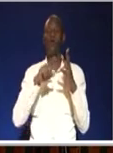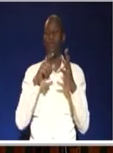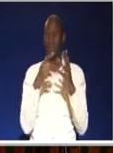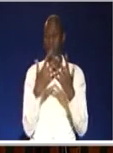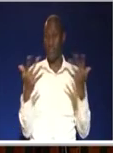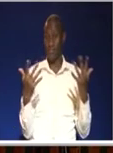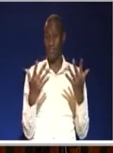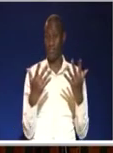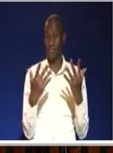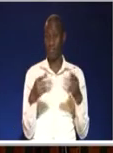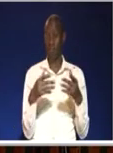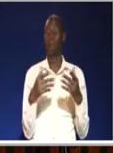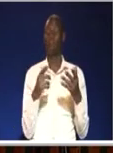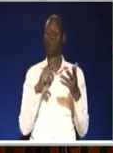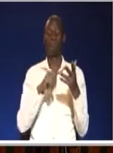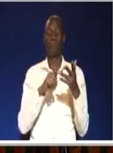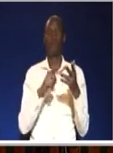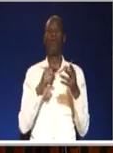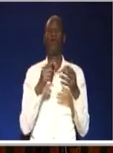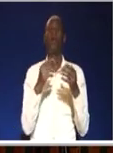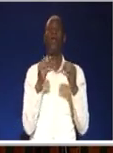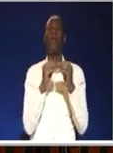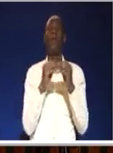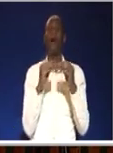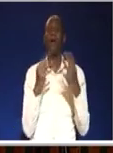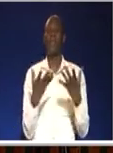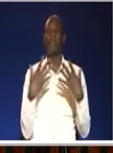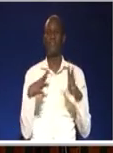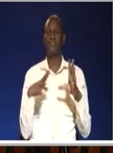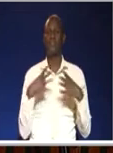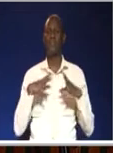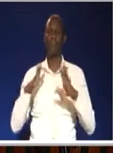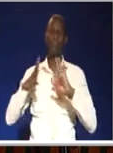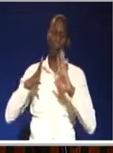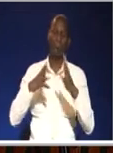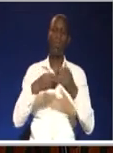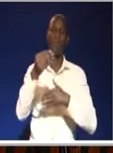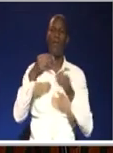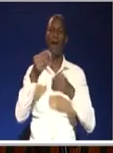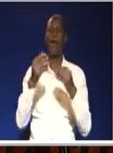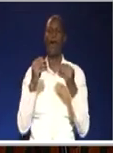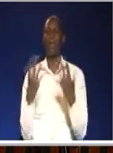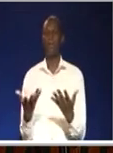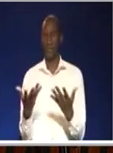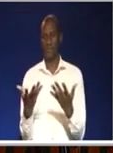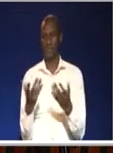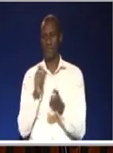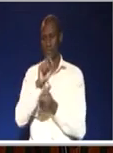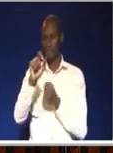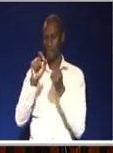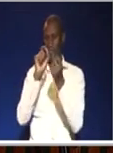commodity and the quantities which consumers bought at those